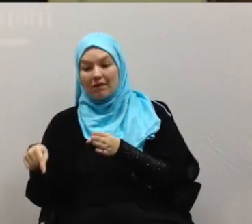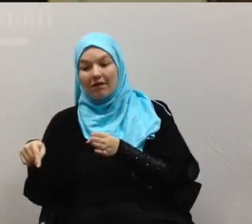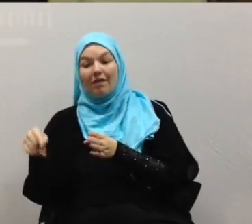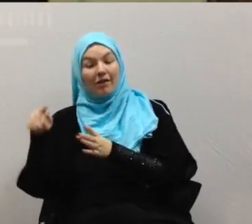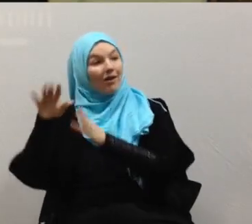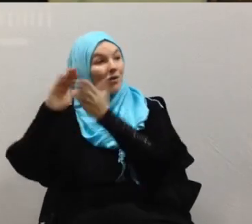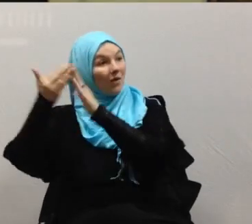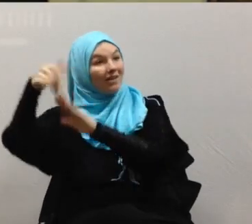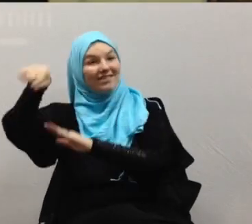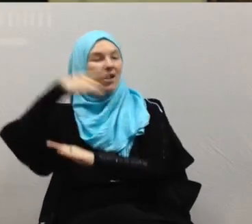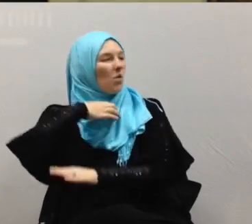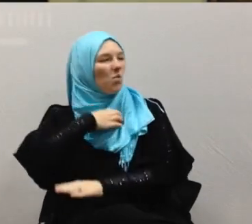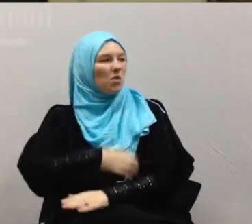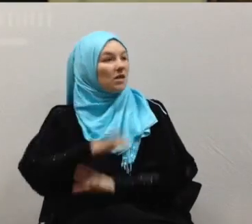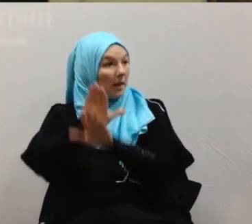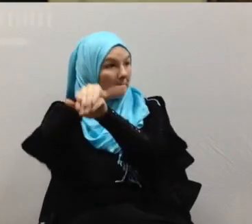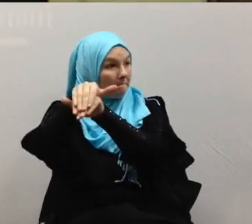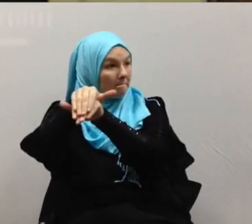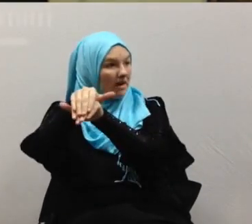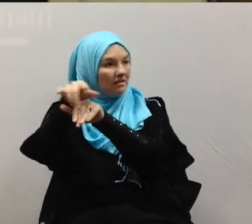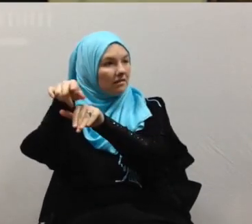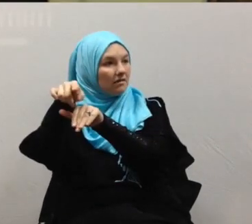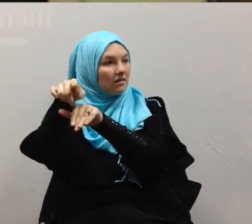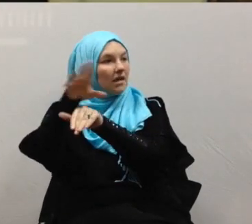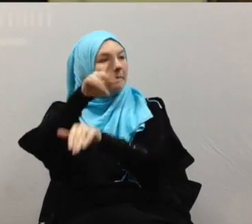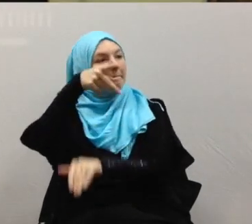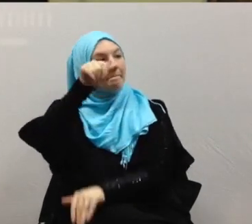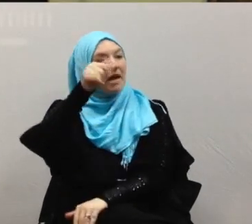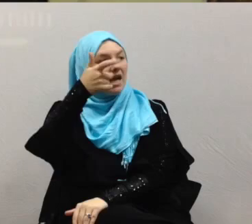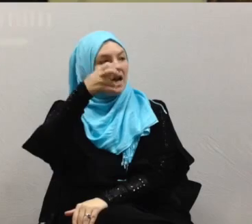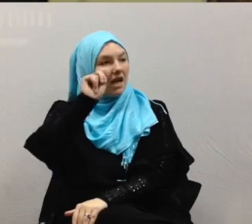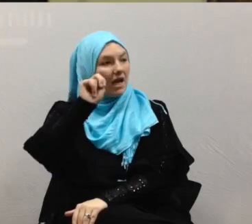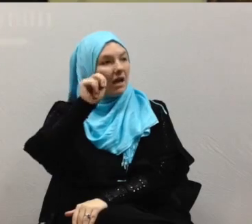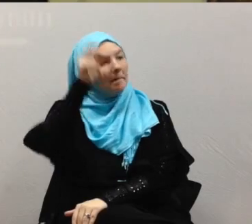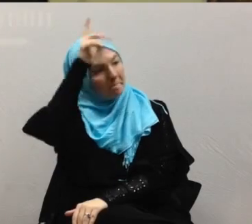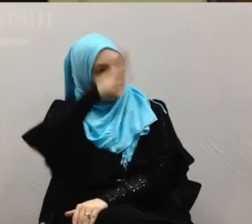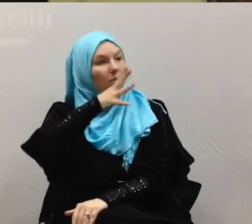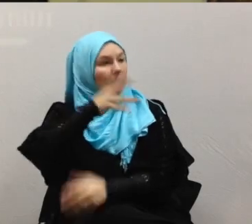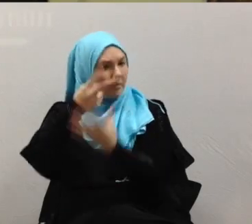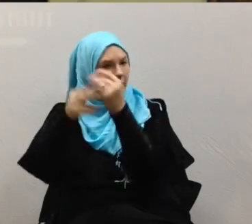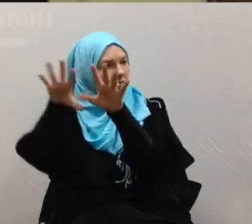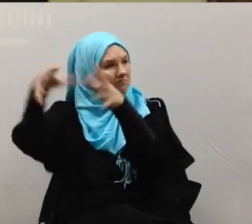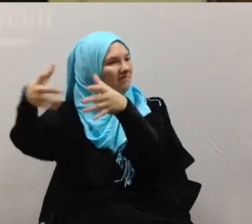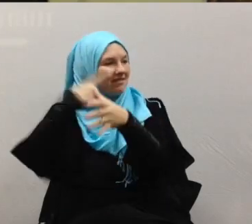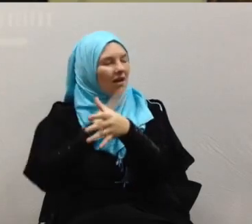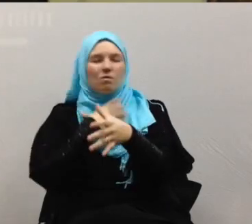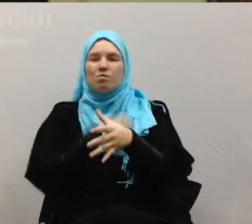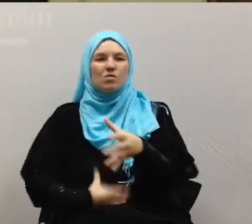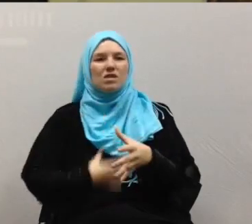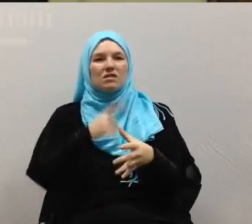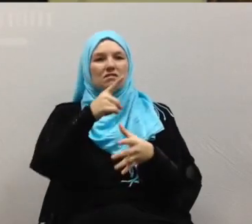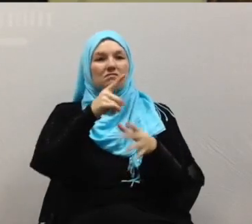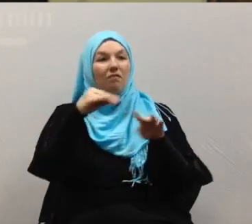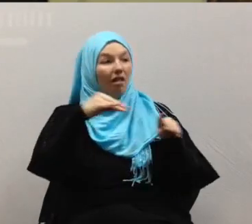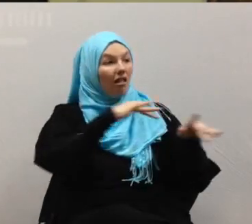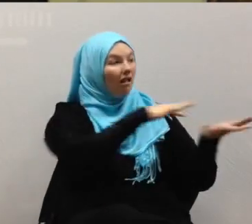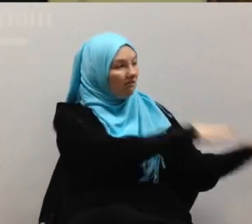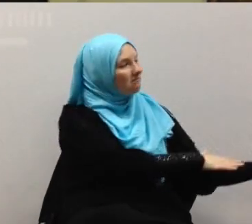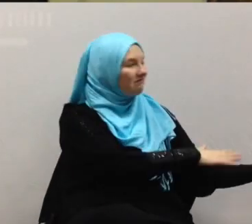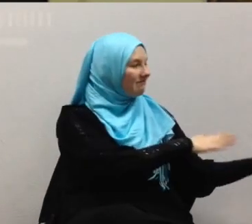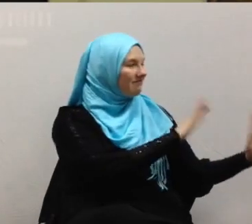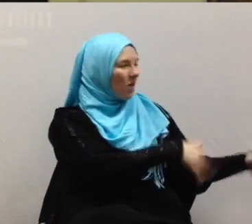the hypocrites and the pagans, men and women, Allah subhanahu wa ta'ala is going to punish them.